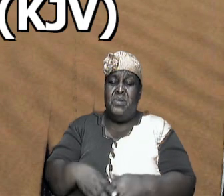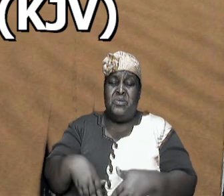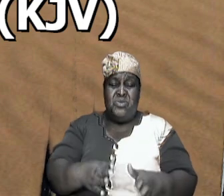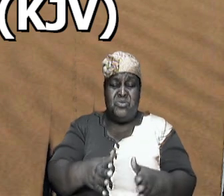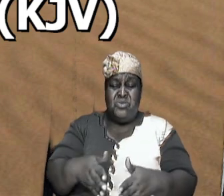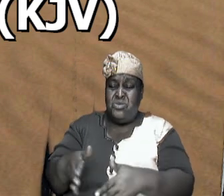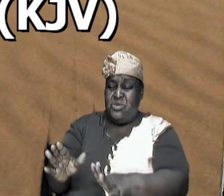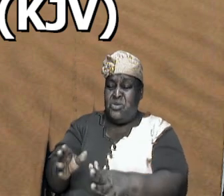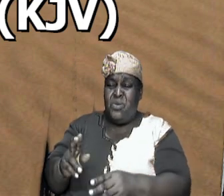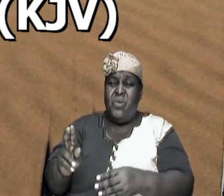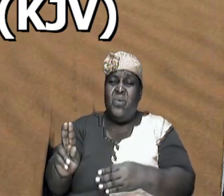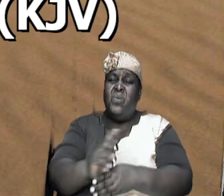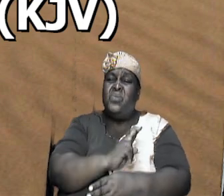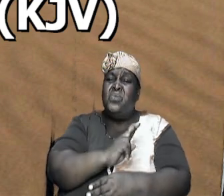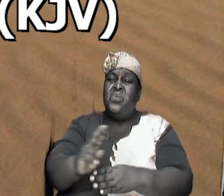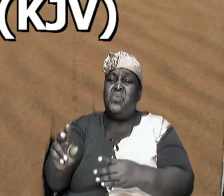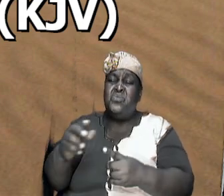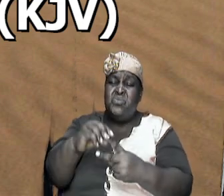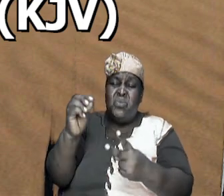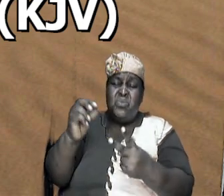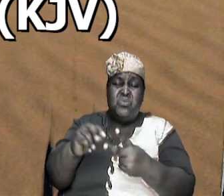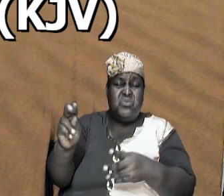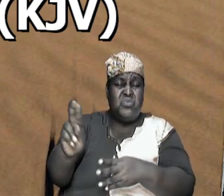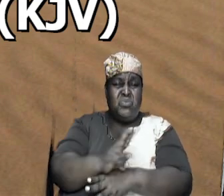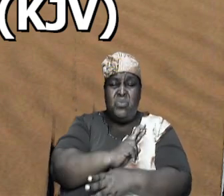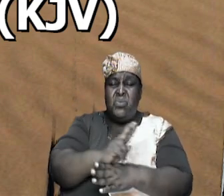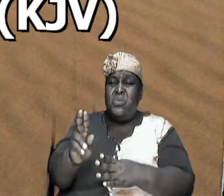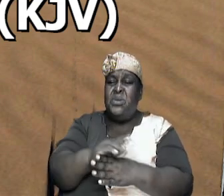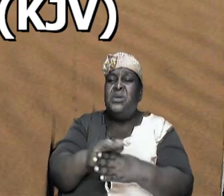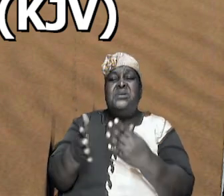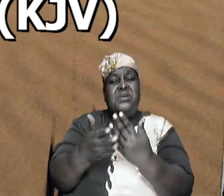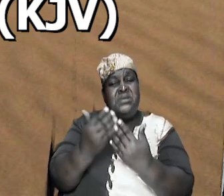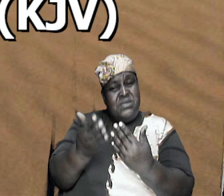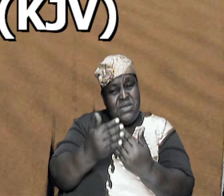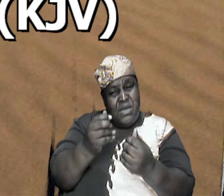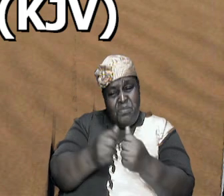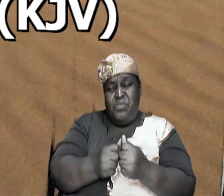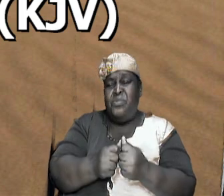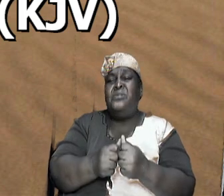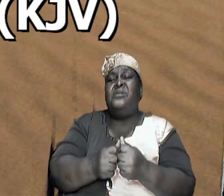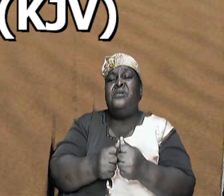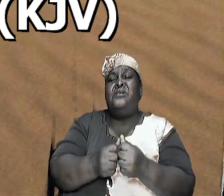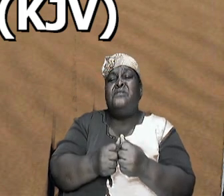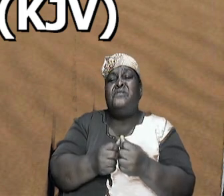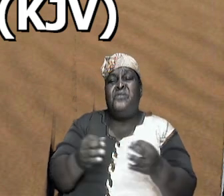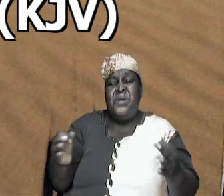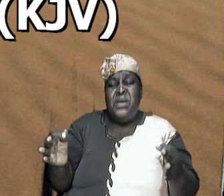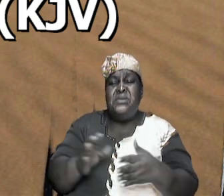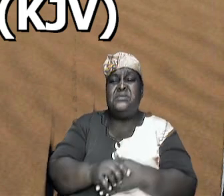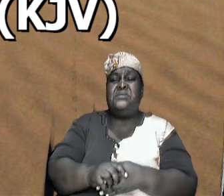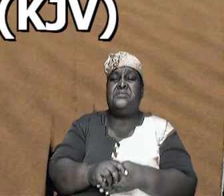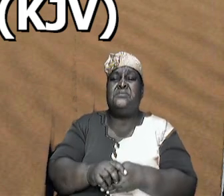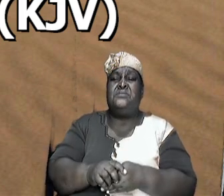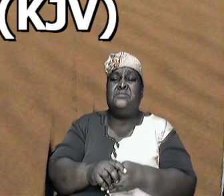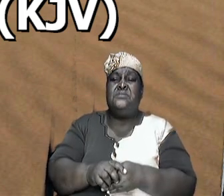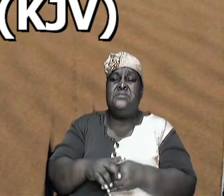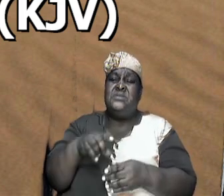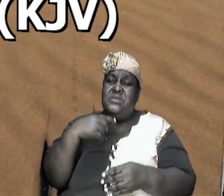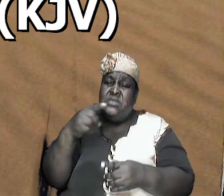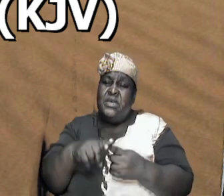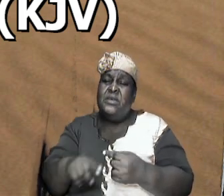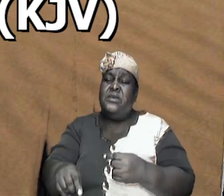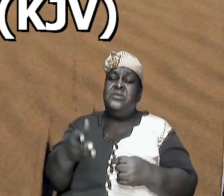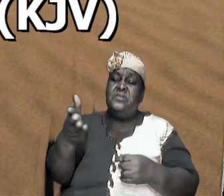that he chose to use this simple phrase. You know, the scripture said he said unto